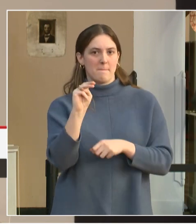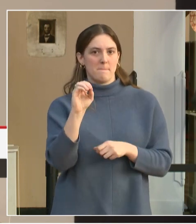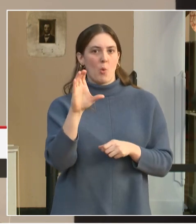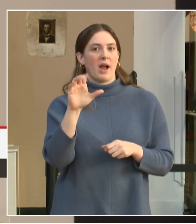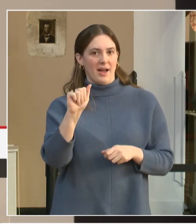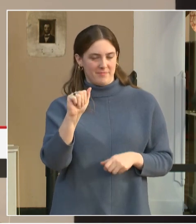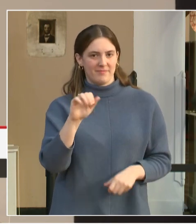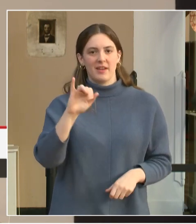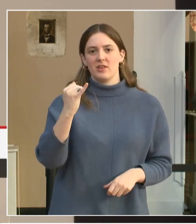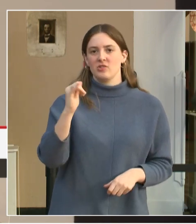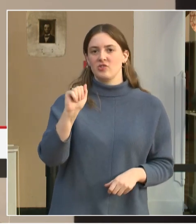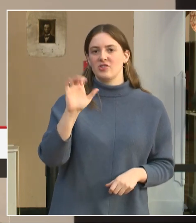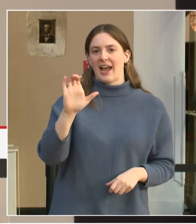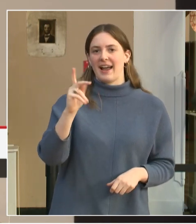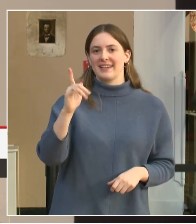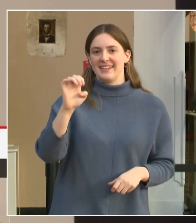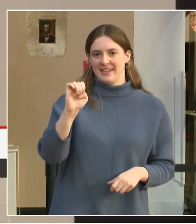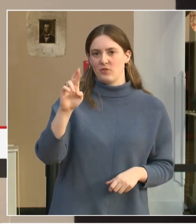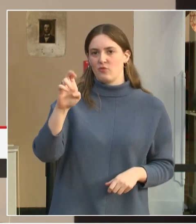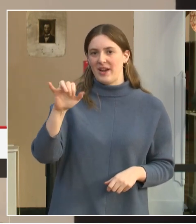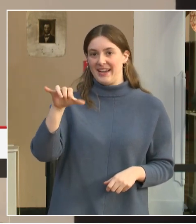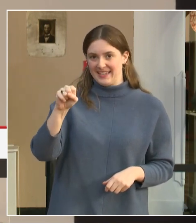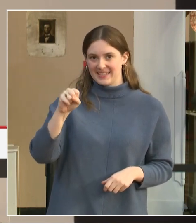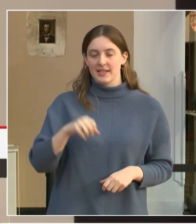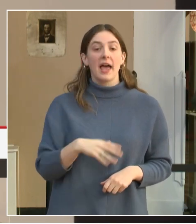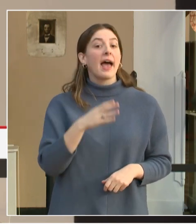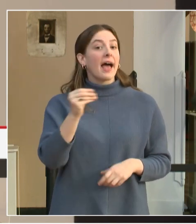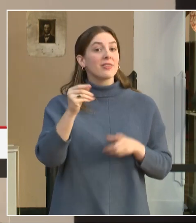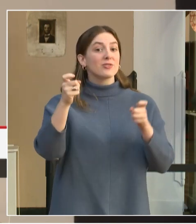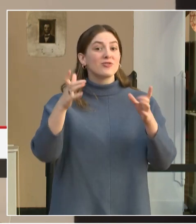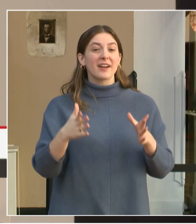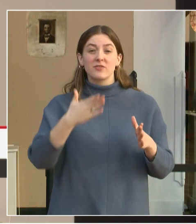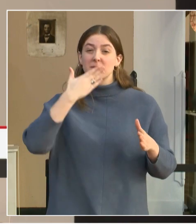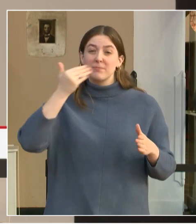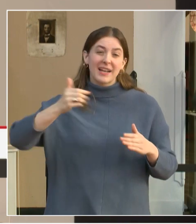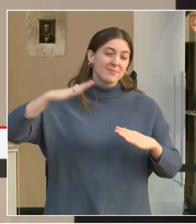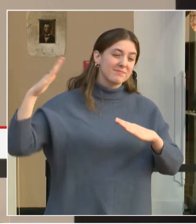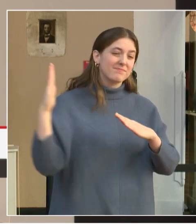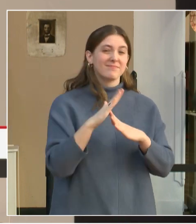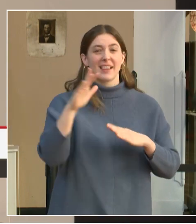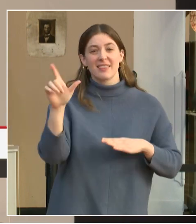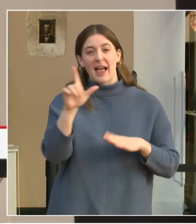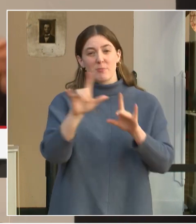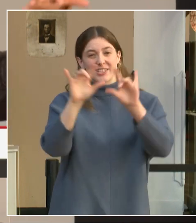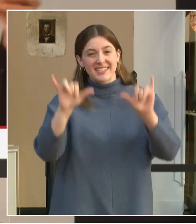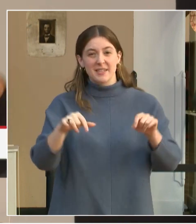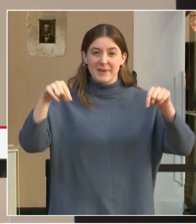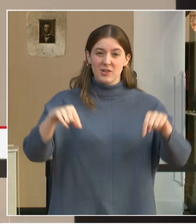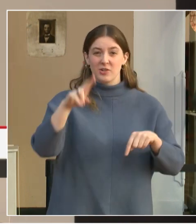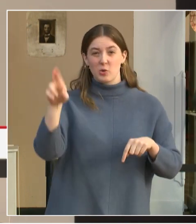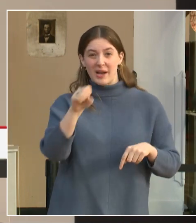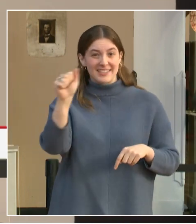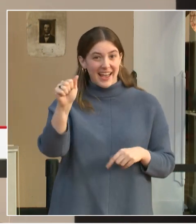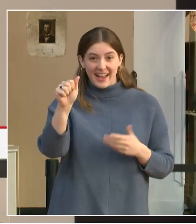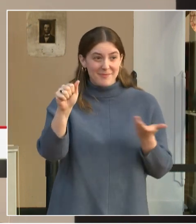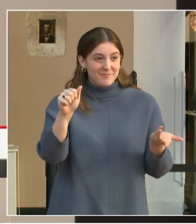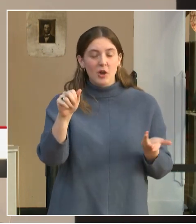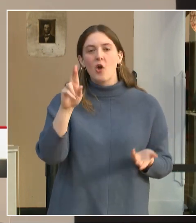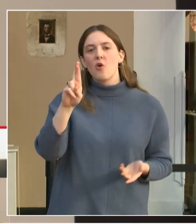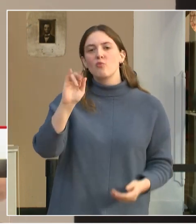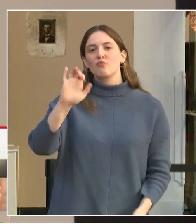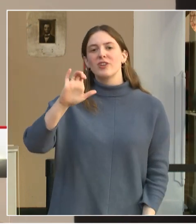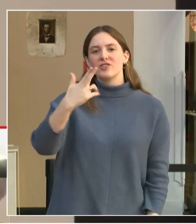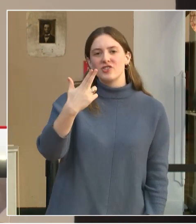And the Director of the Best Library System in the United States of America, Rich Reyes Gavlin of